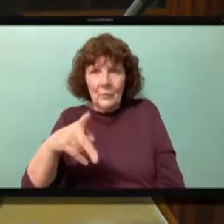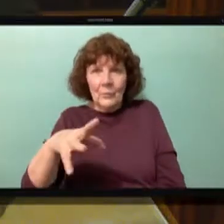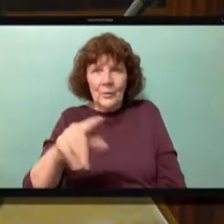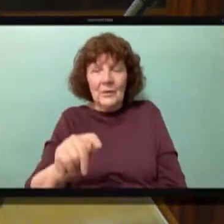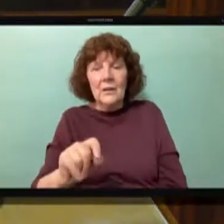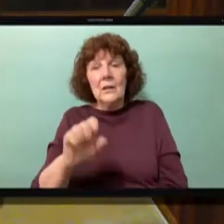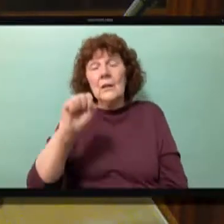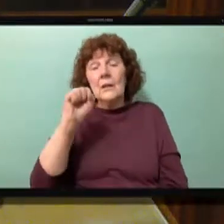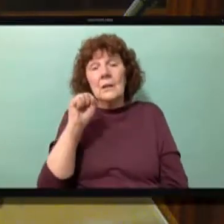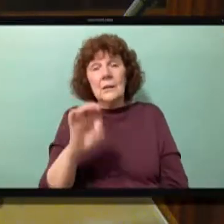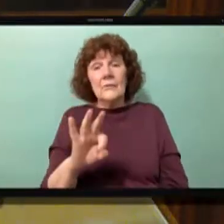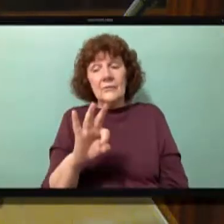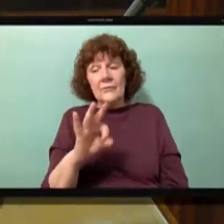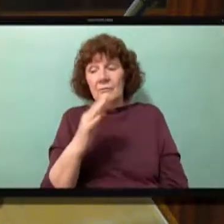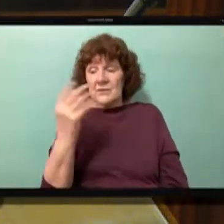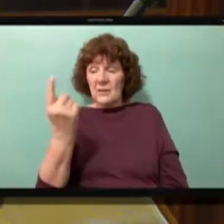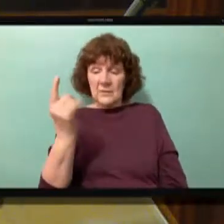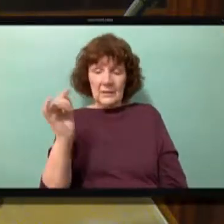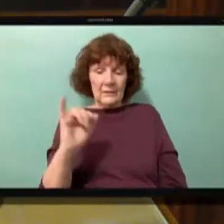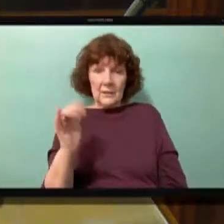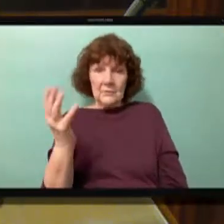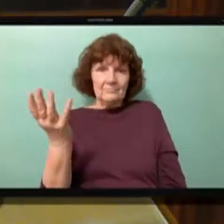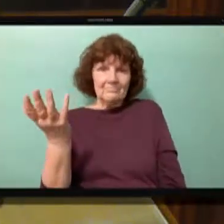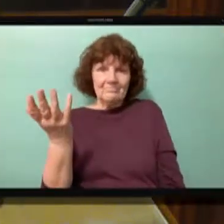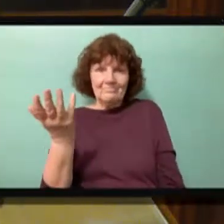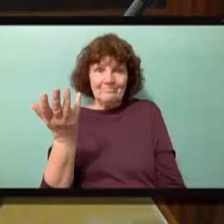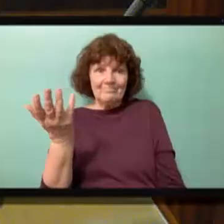it's something where,